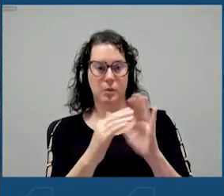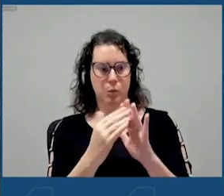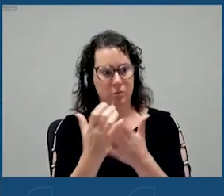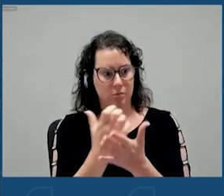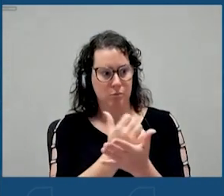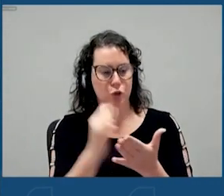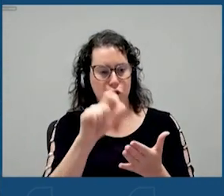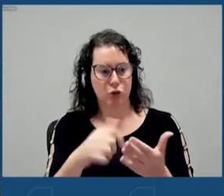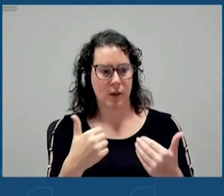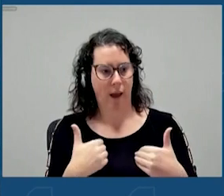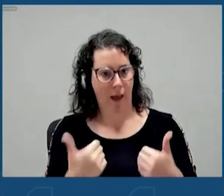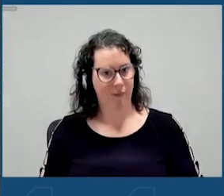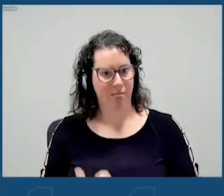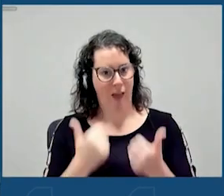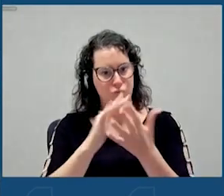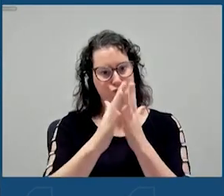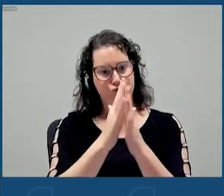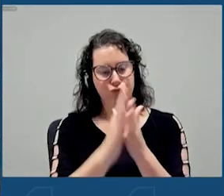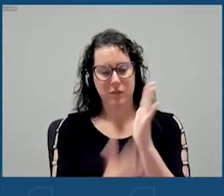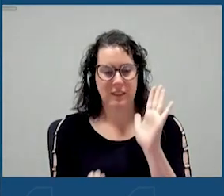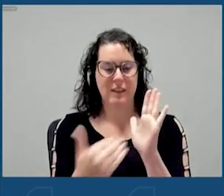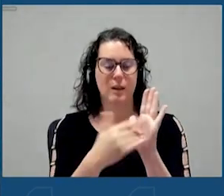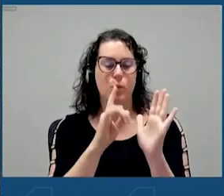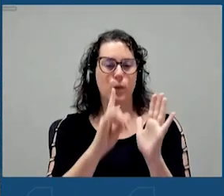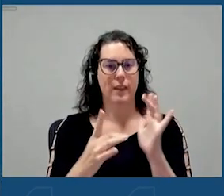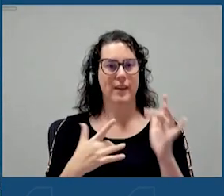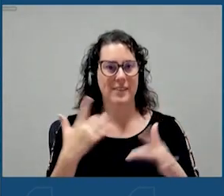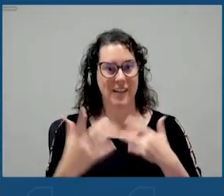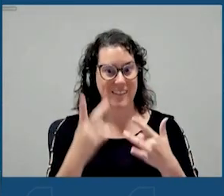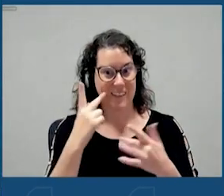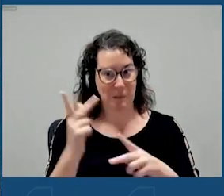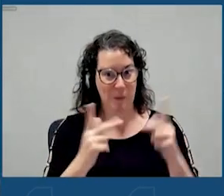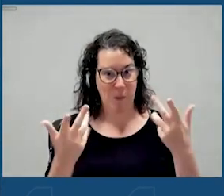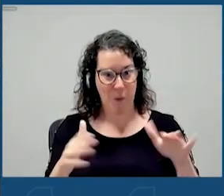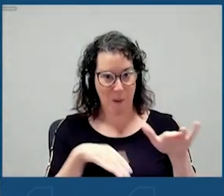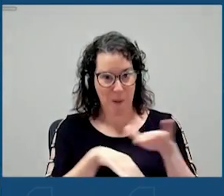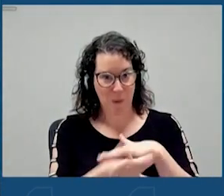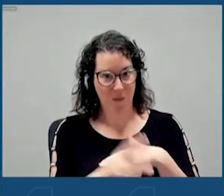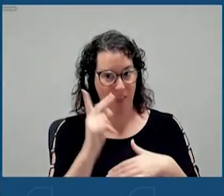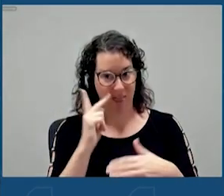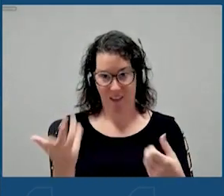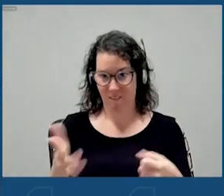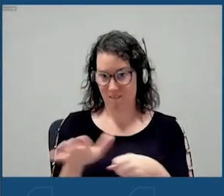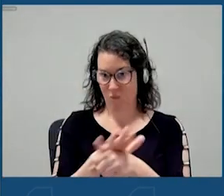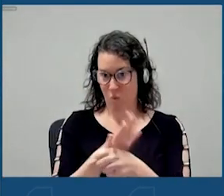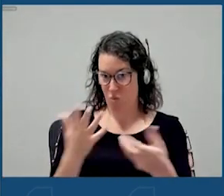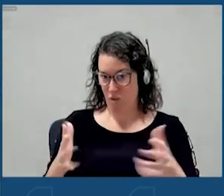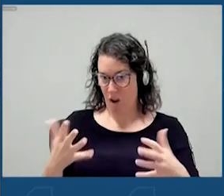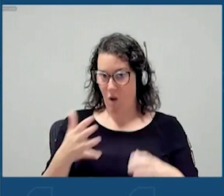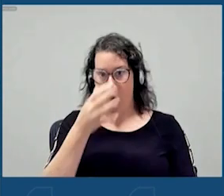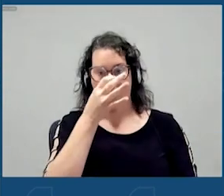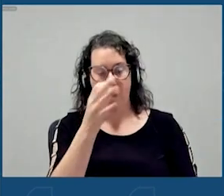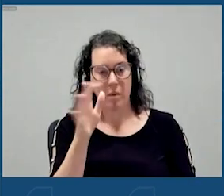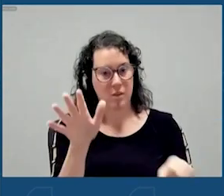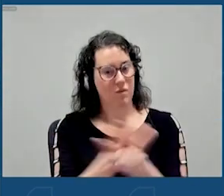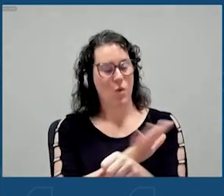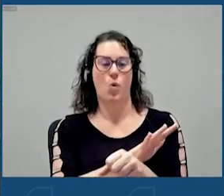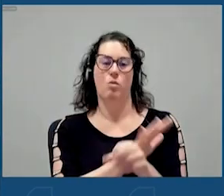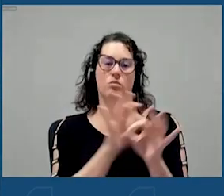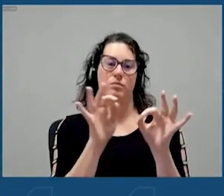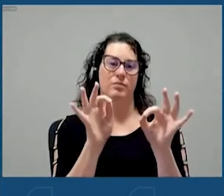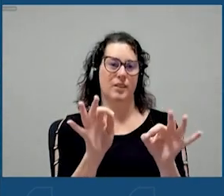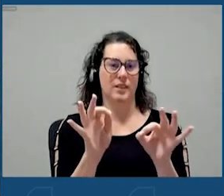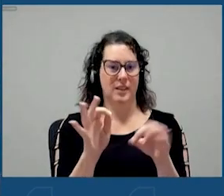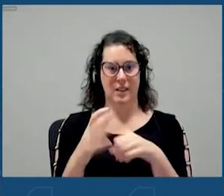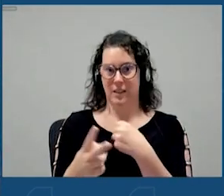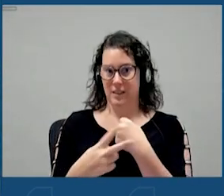And I'm really excited to see that people have already moved in here. I think it's completely full, is that right? Almost full? So you're saving room for the mayor